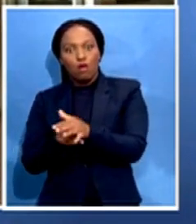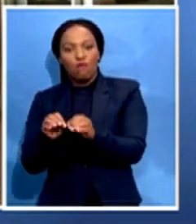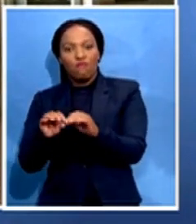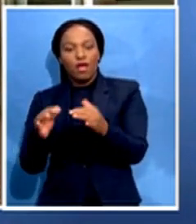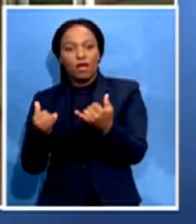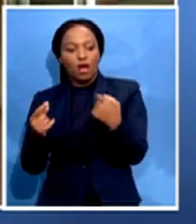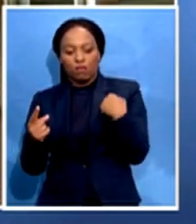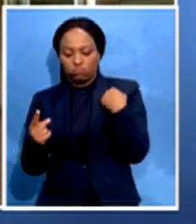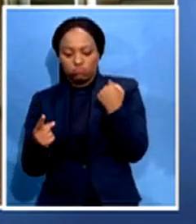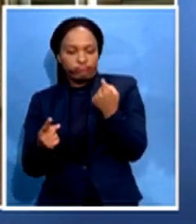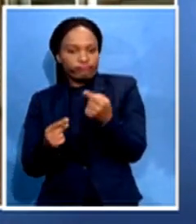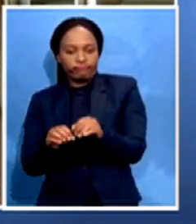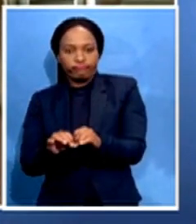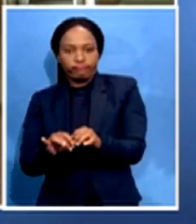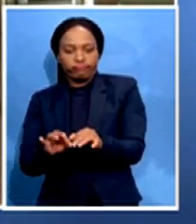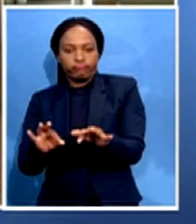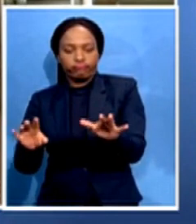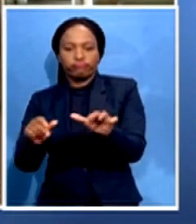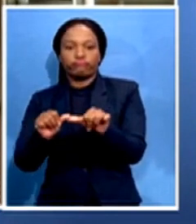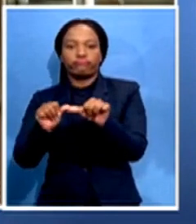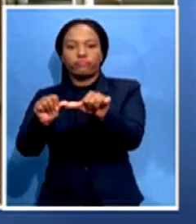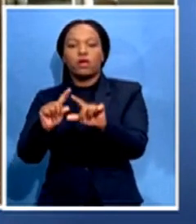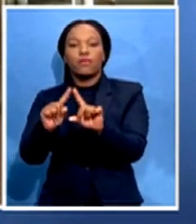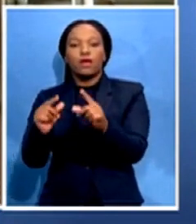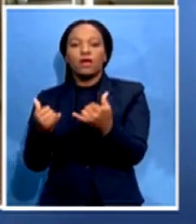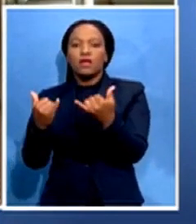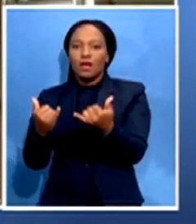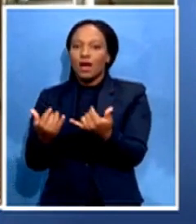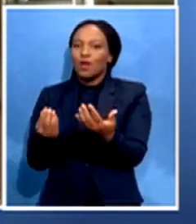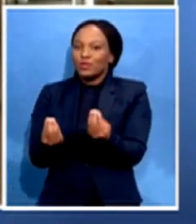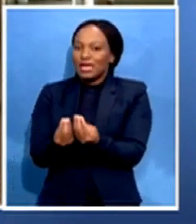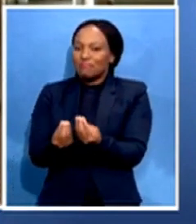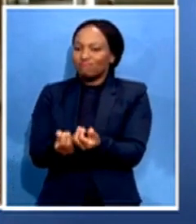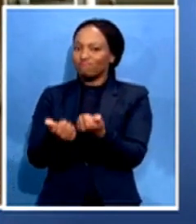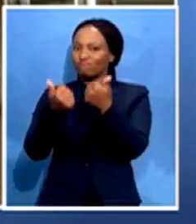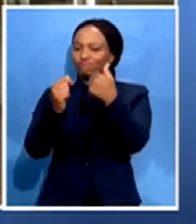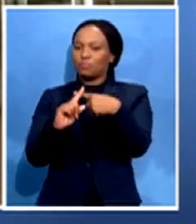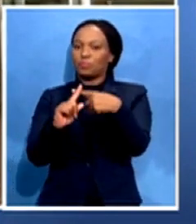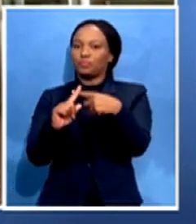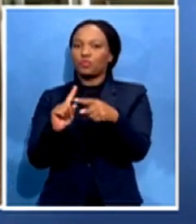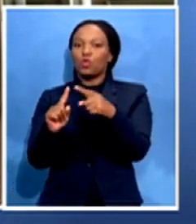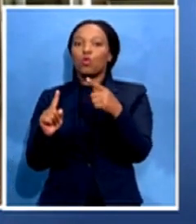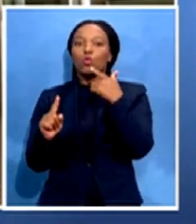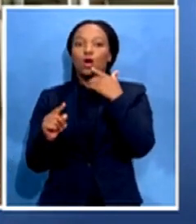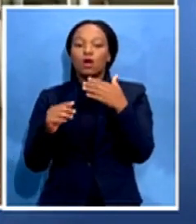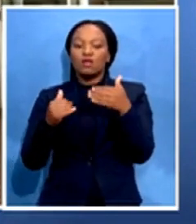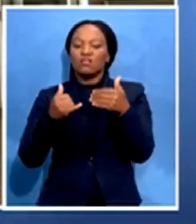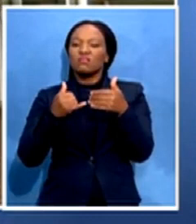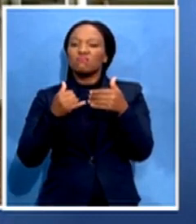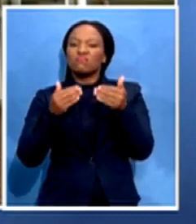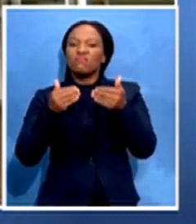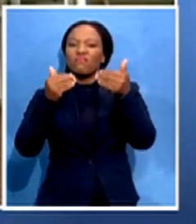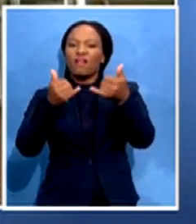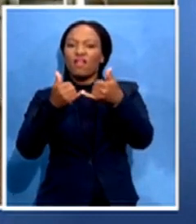of solace here. That is the healthcare workers, the frontline workers who are still putting their shoulders to the